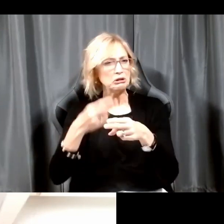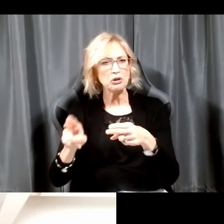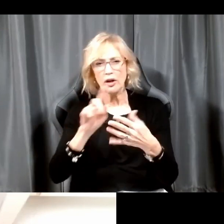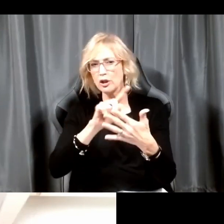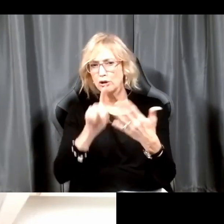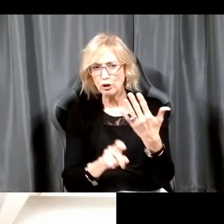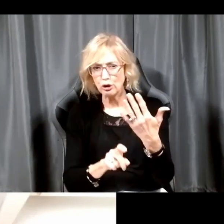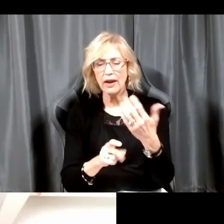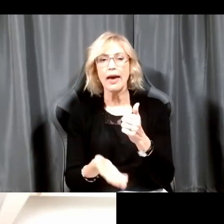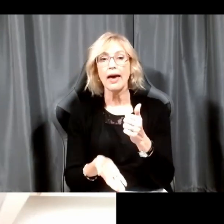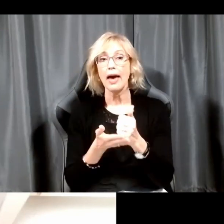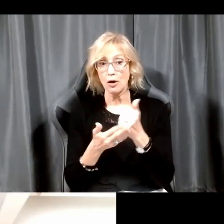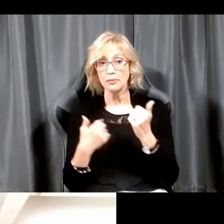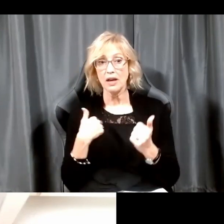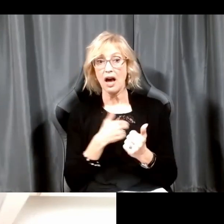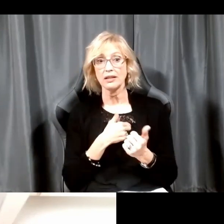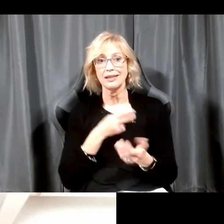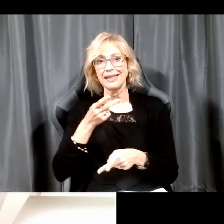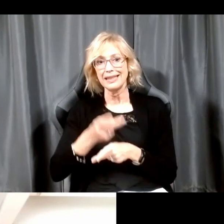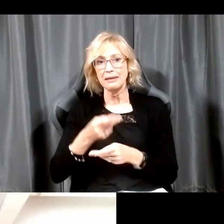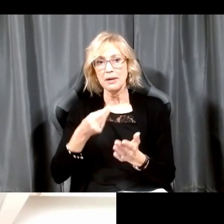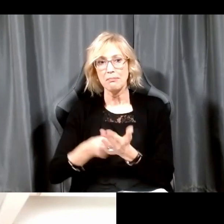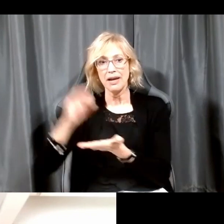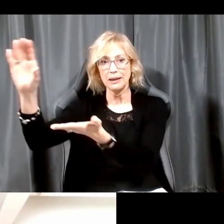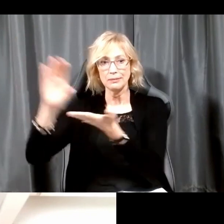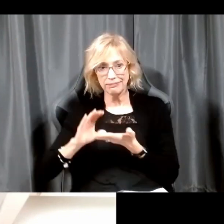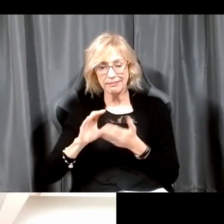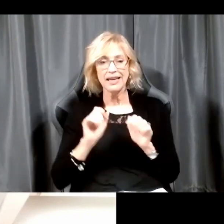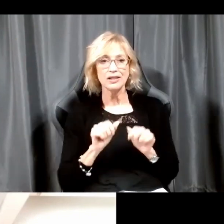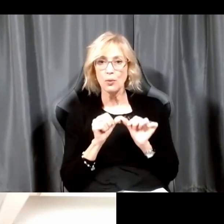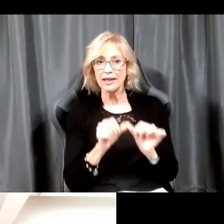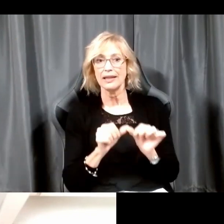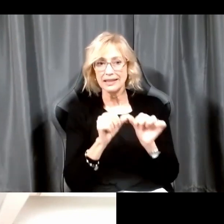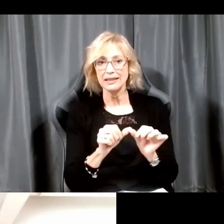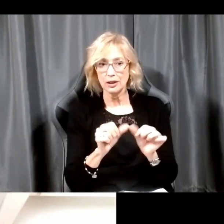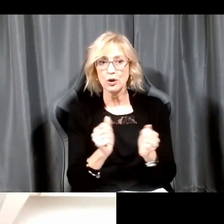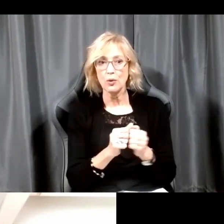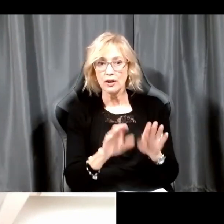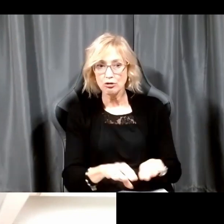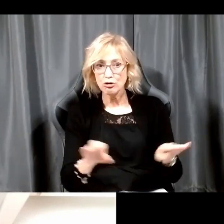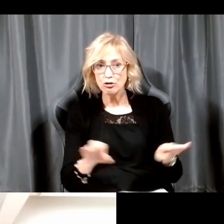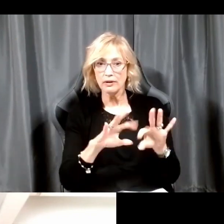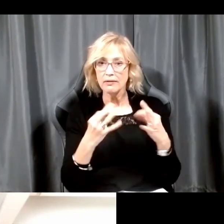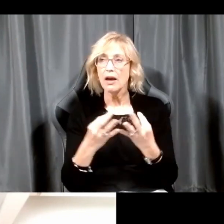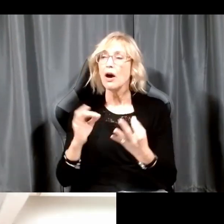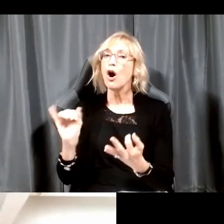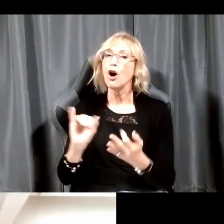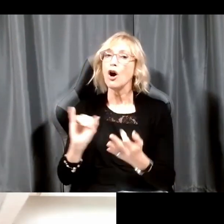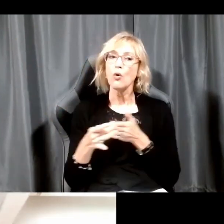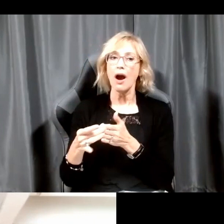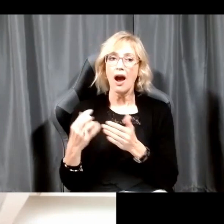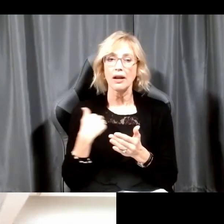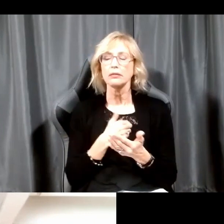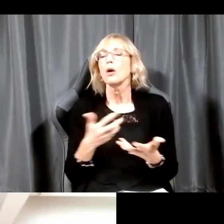helps us, one, stay funded so we can keep doing what we're doing for our kiddos and our families, but also helps guide us in knowing what